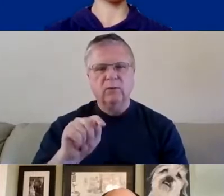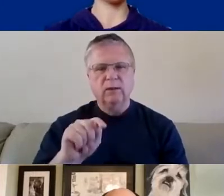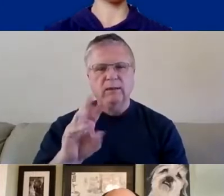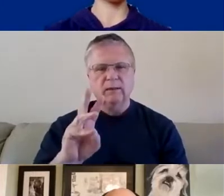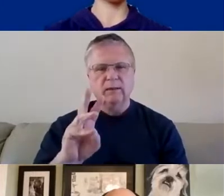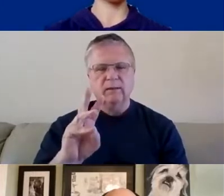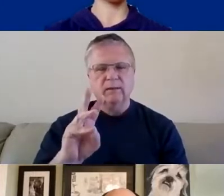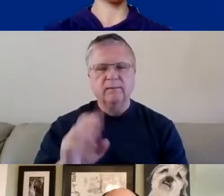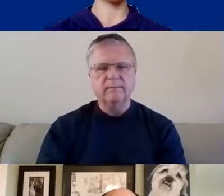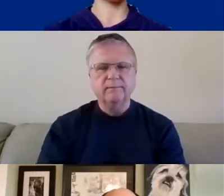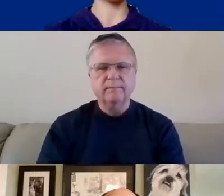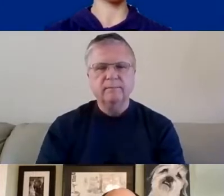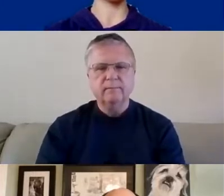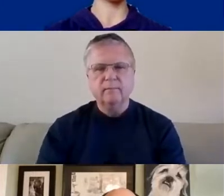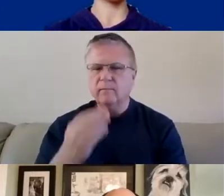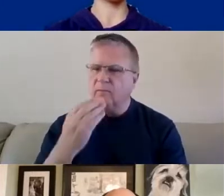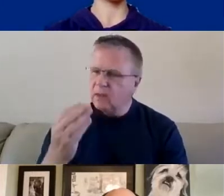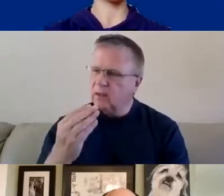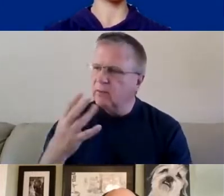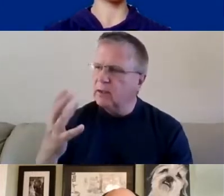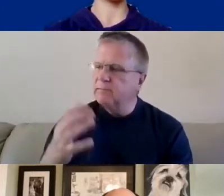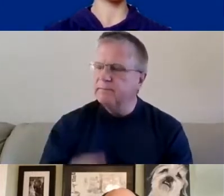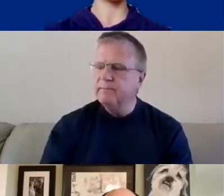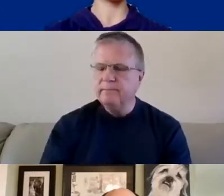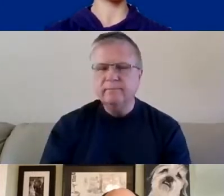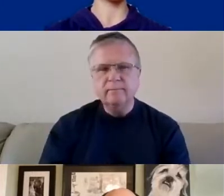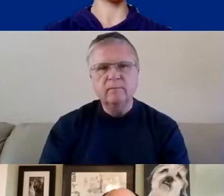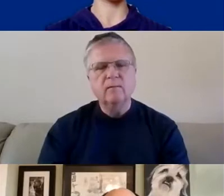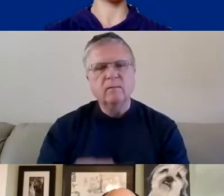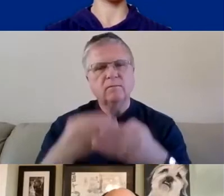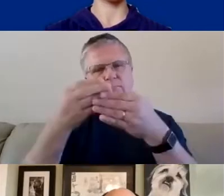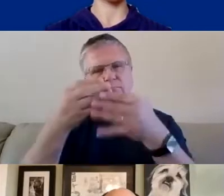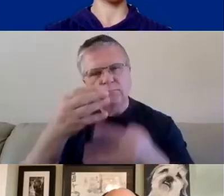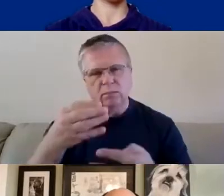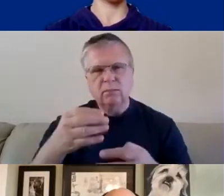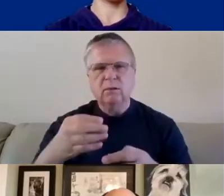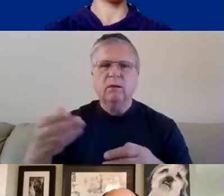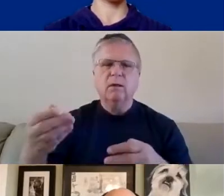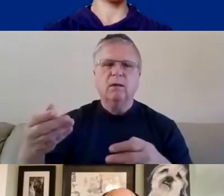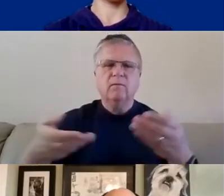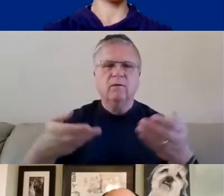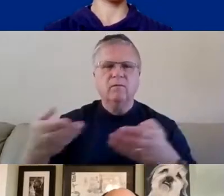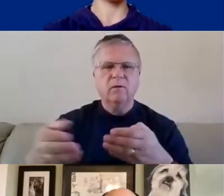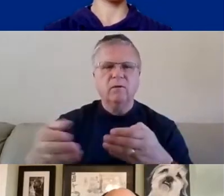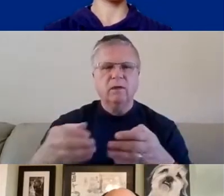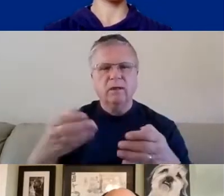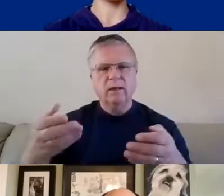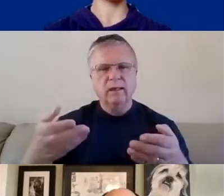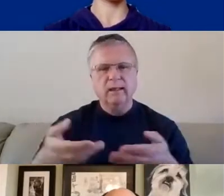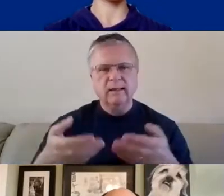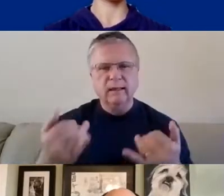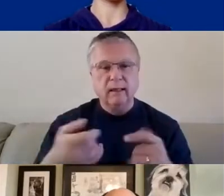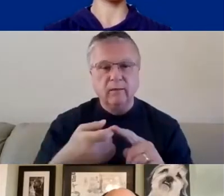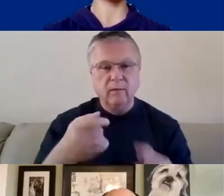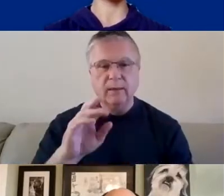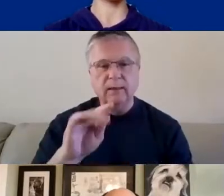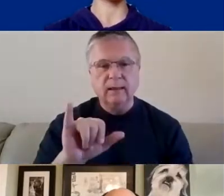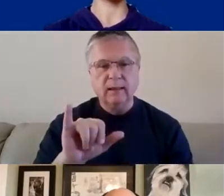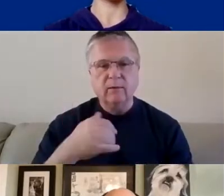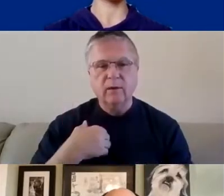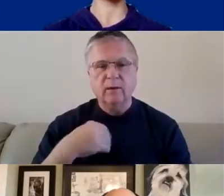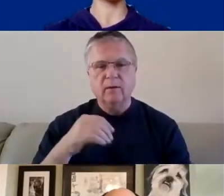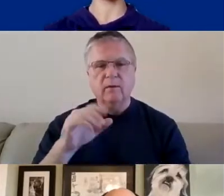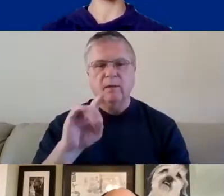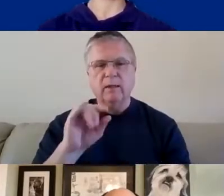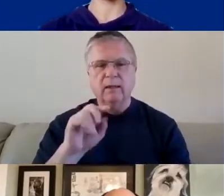Thank you very much. We have a number of invited guests with us today. From the city, we have Ms. Ann Kramer